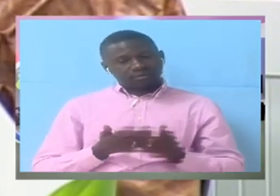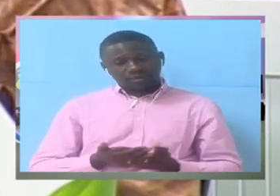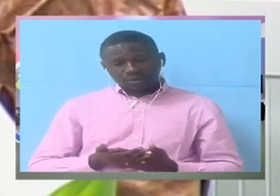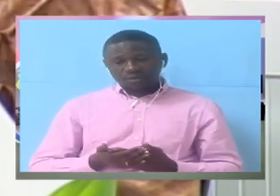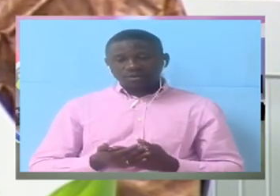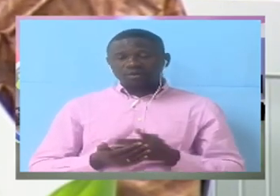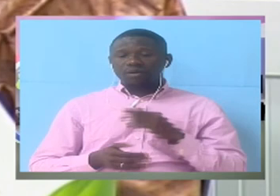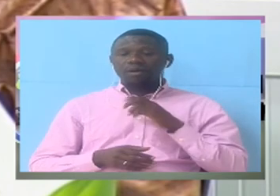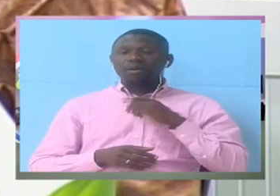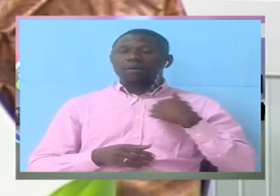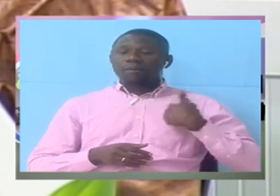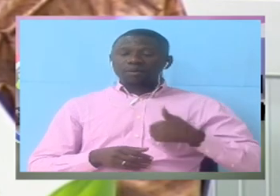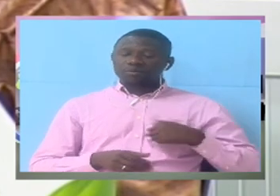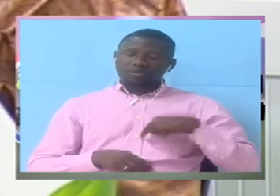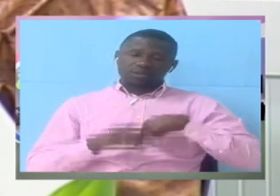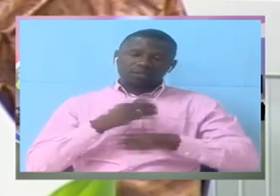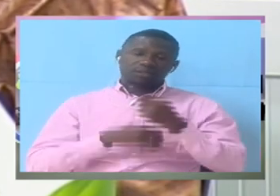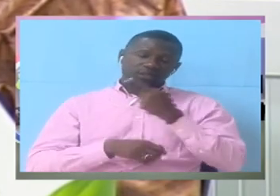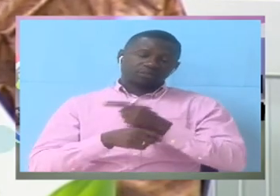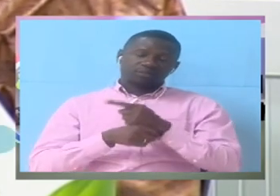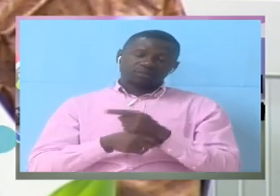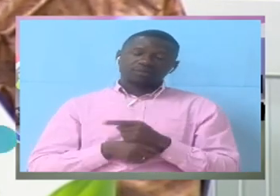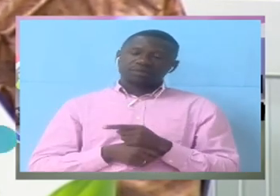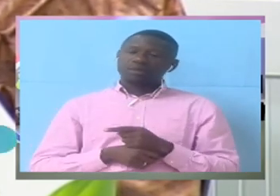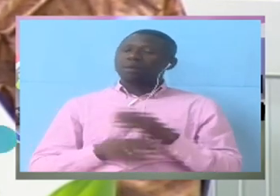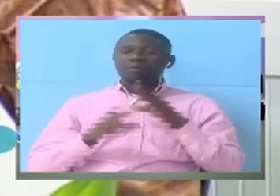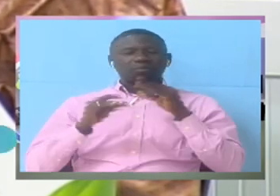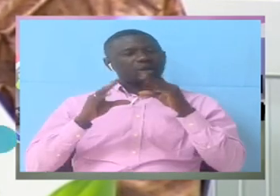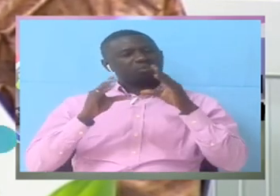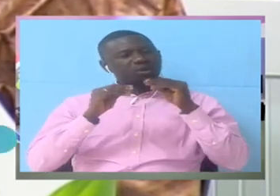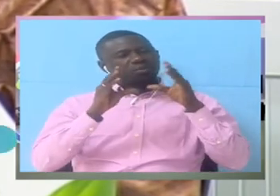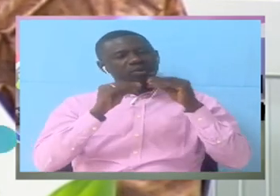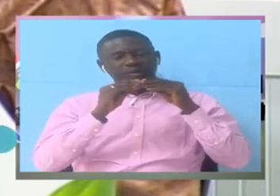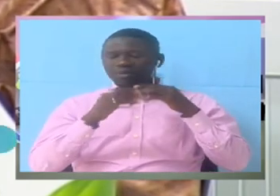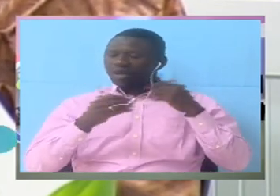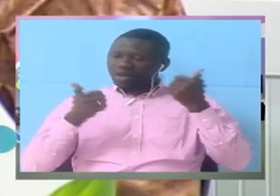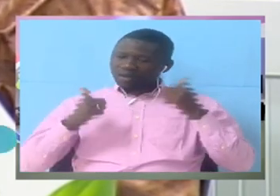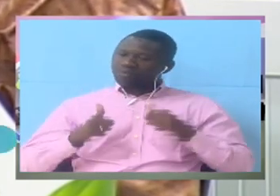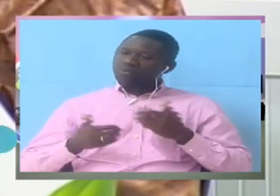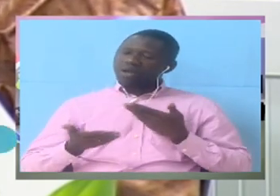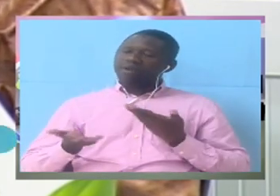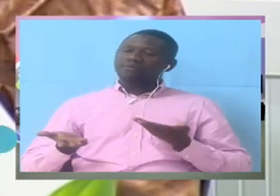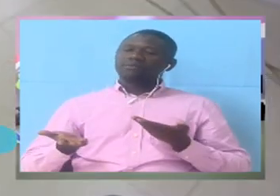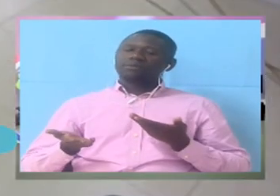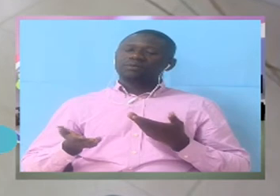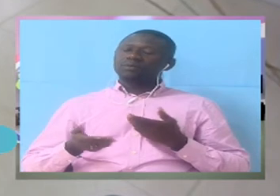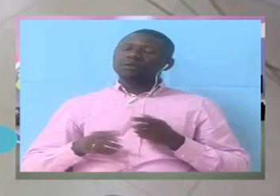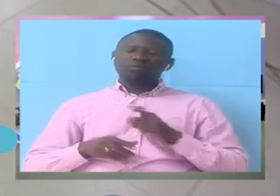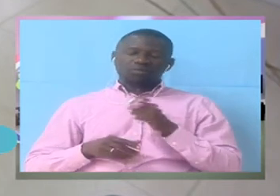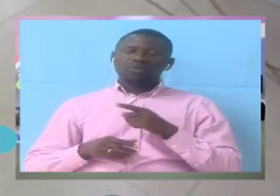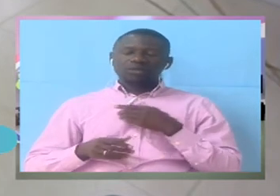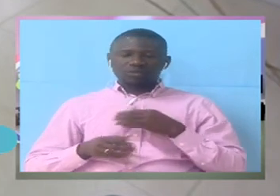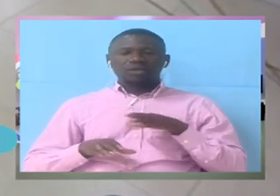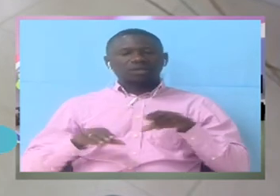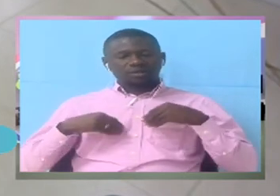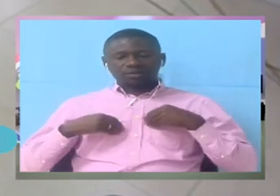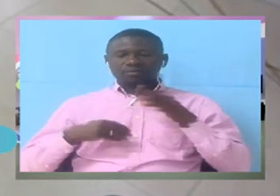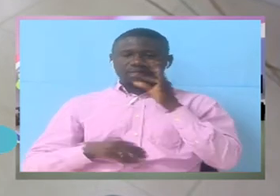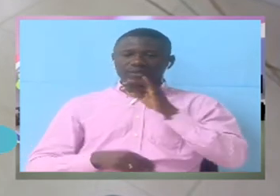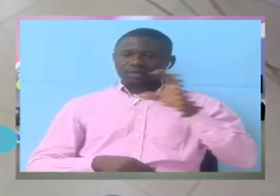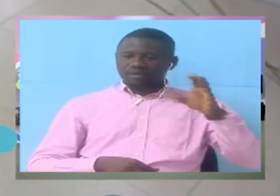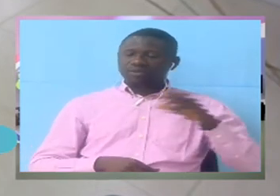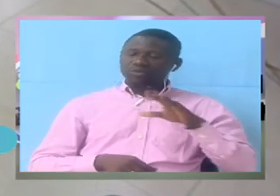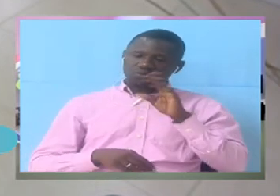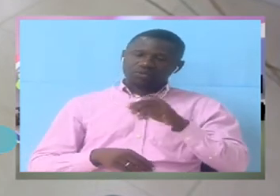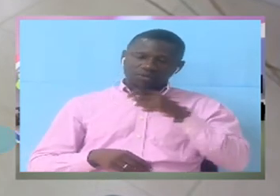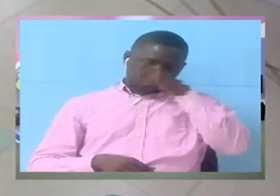appeal to the citizens of this country. Diamo siata. There is a lot of talk. Bar nga TRRC bule yele du koke. But let us allow the TRRC to do